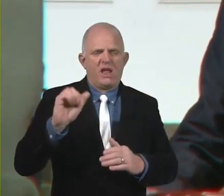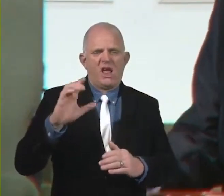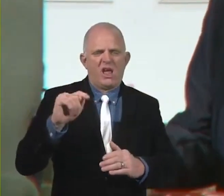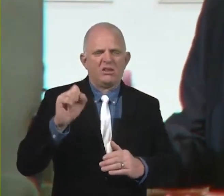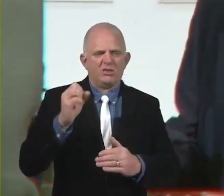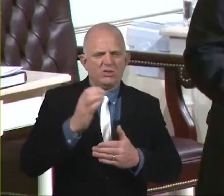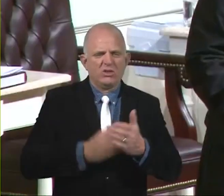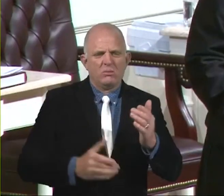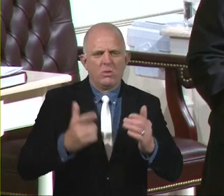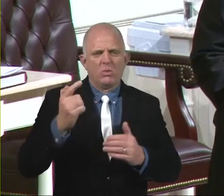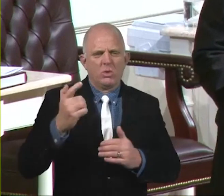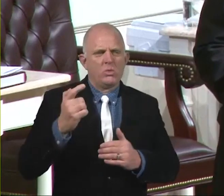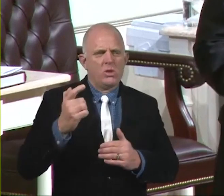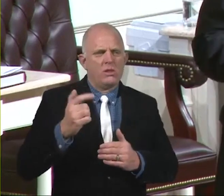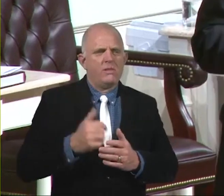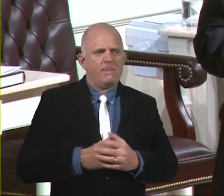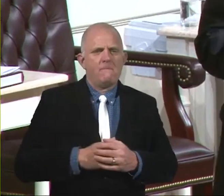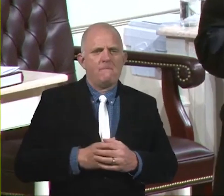Do you know how long it took